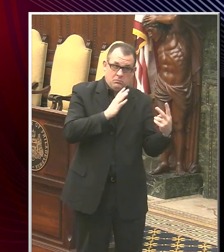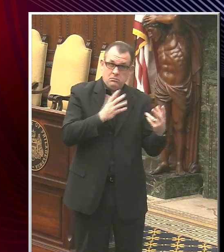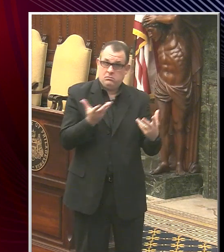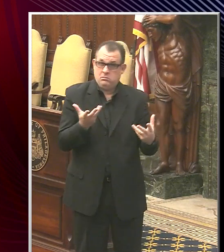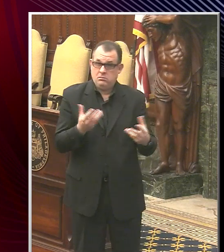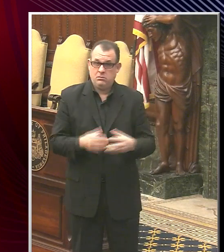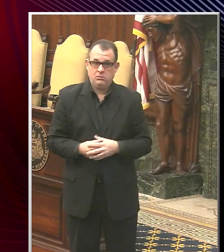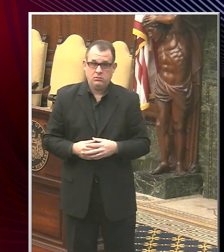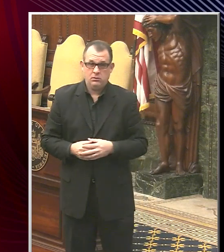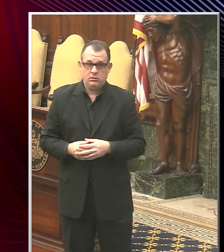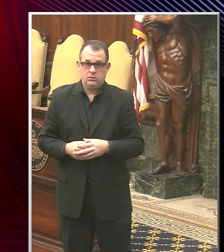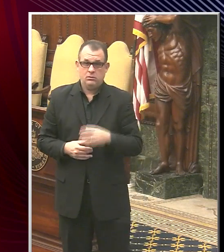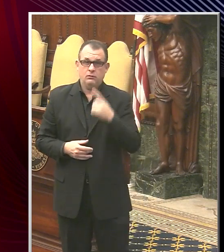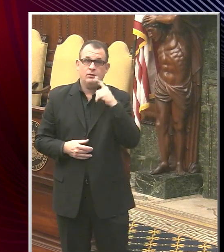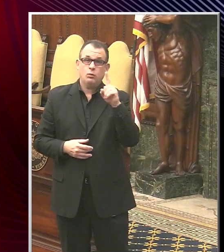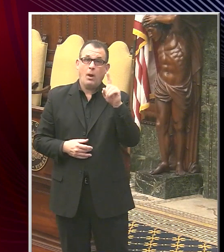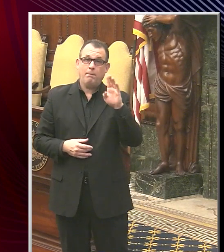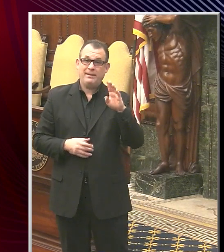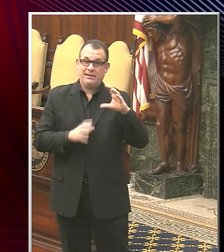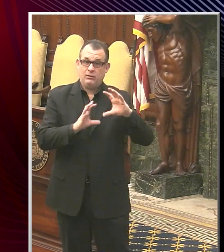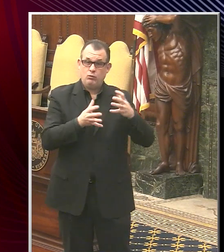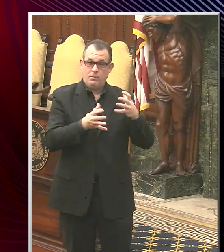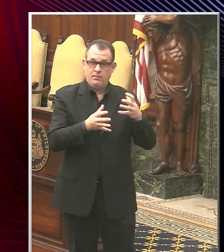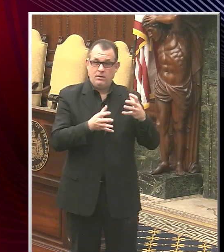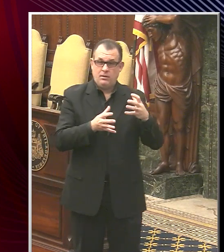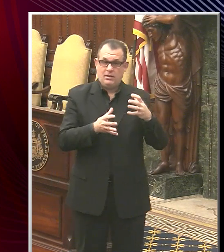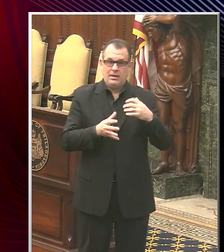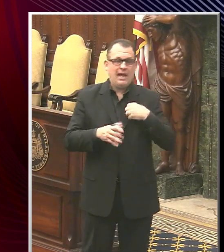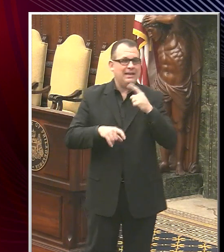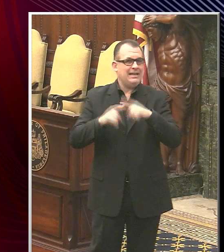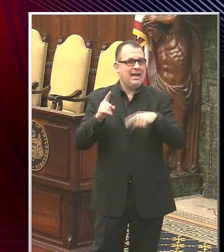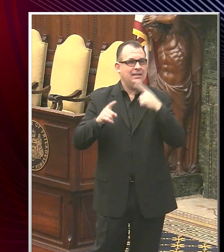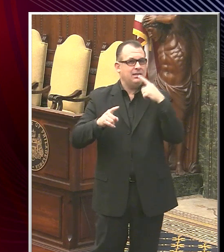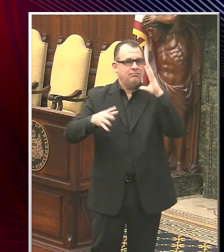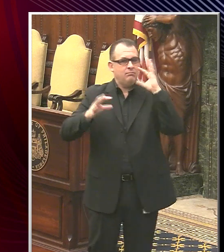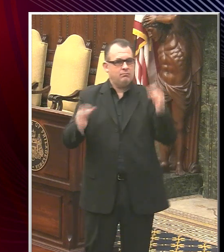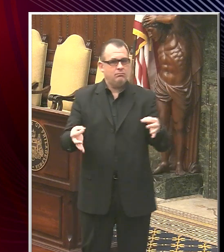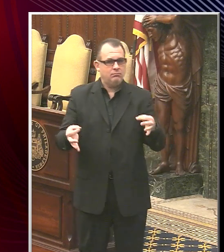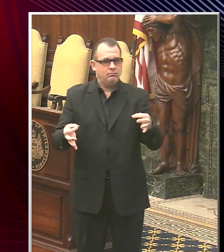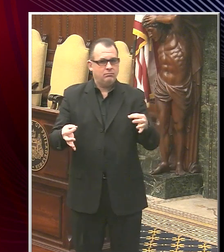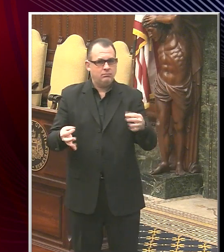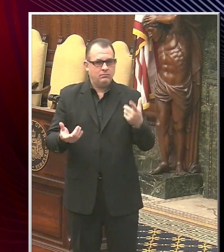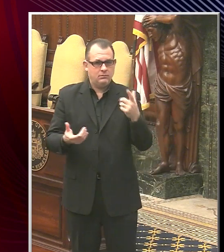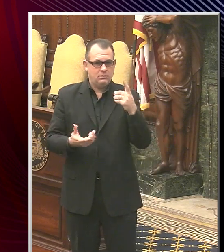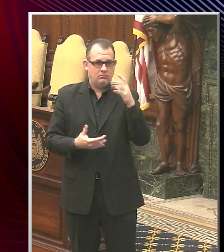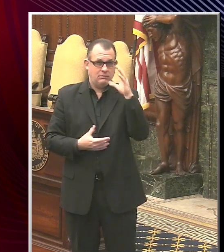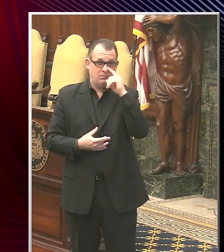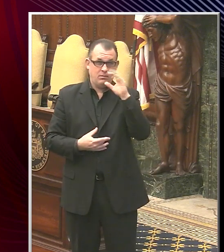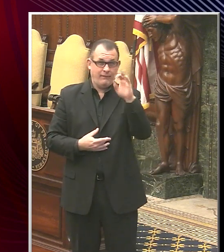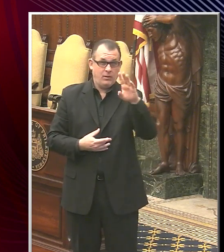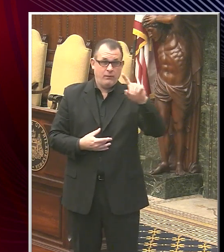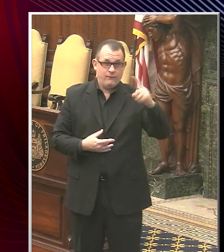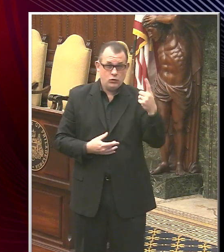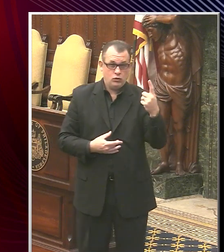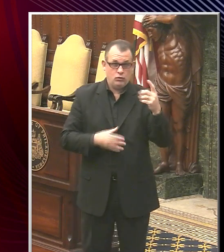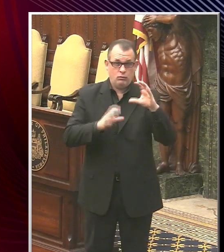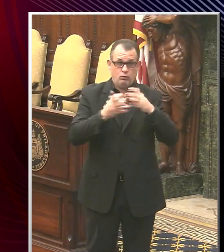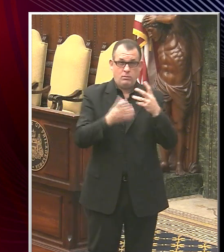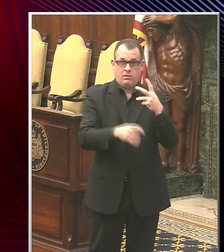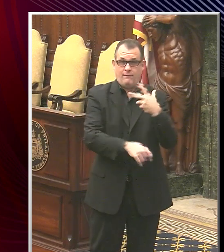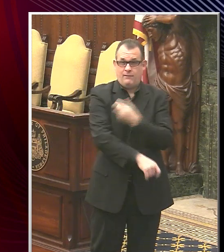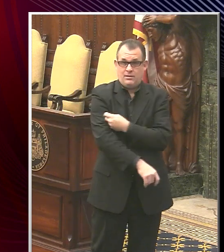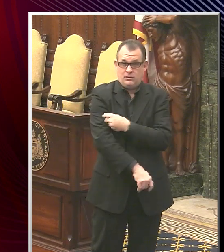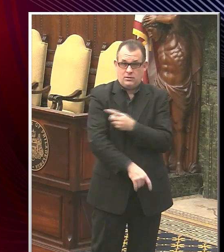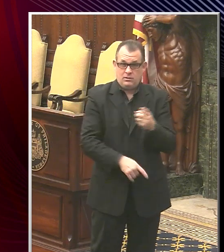to 1B, I can't say for sure, but best guess would be somewhere around February 1st. But that 1B group that has